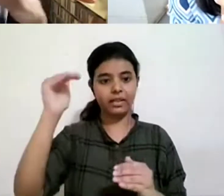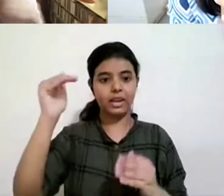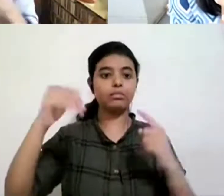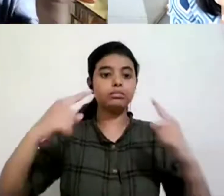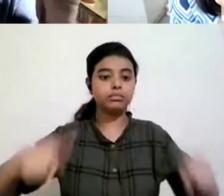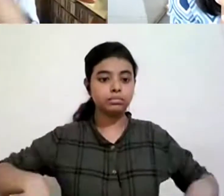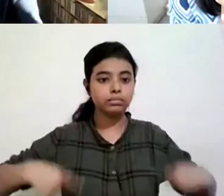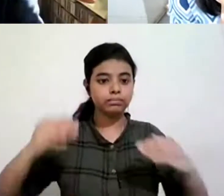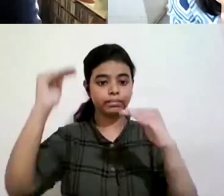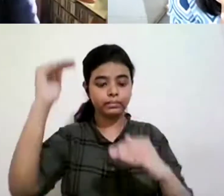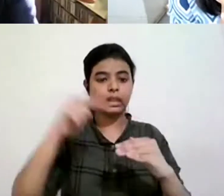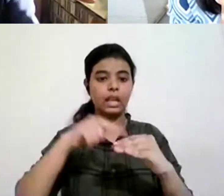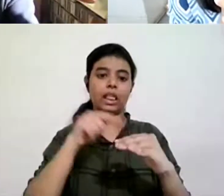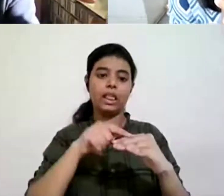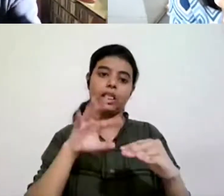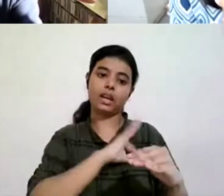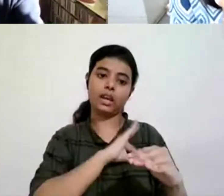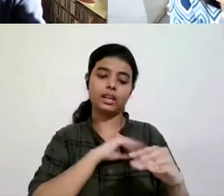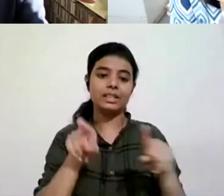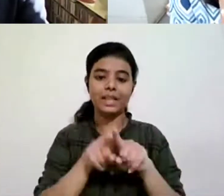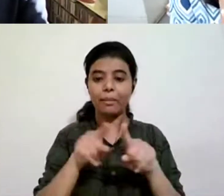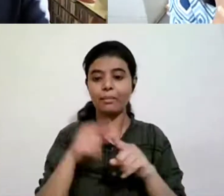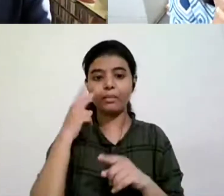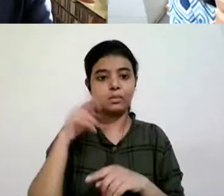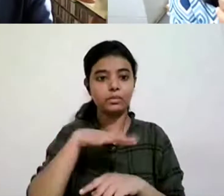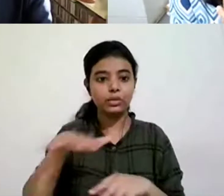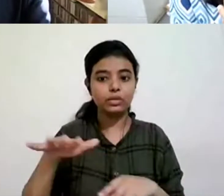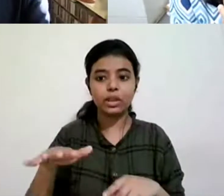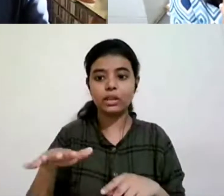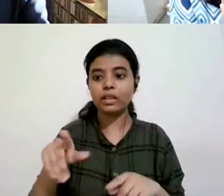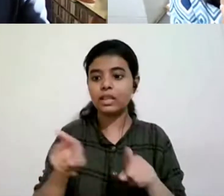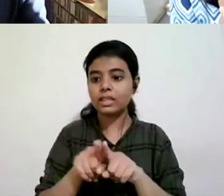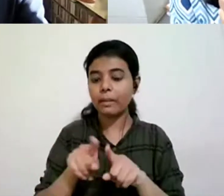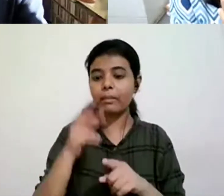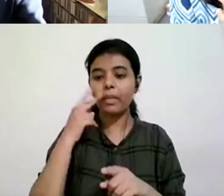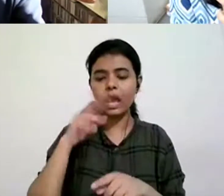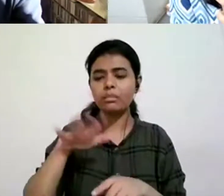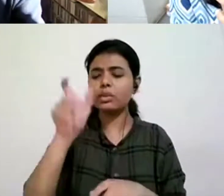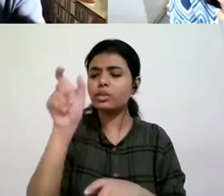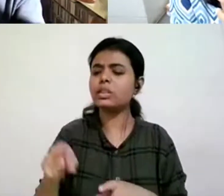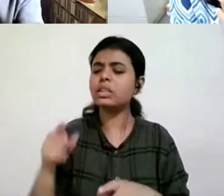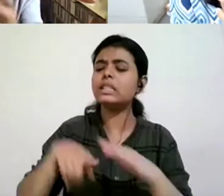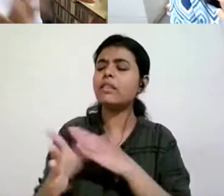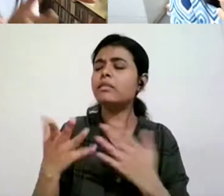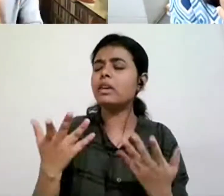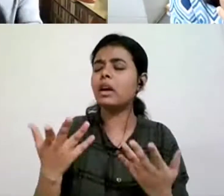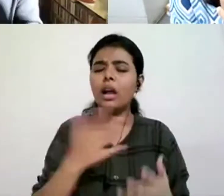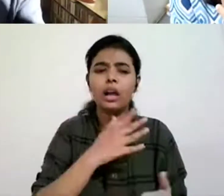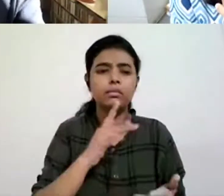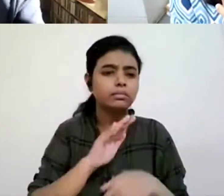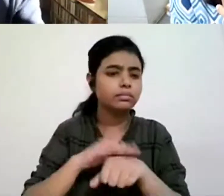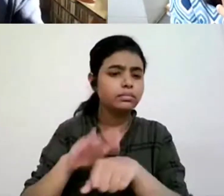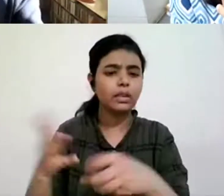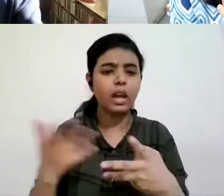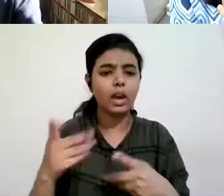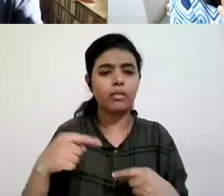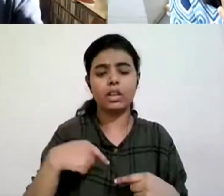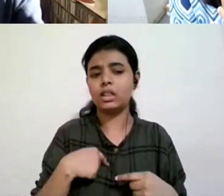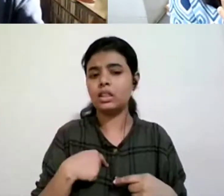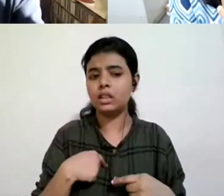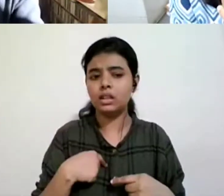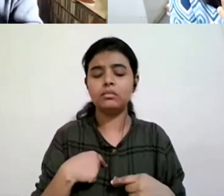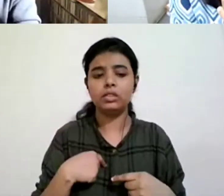to go through this museum and to experience it. And of course, this is again something which is